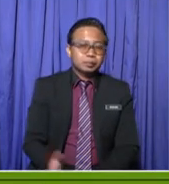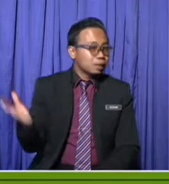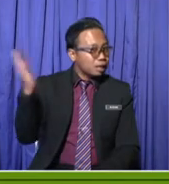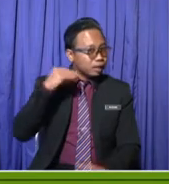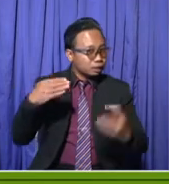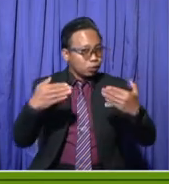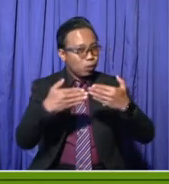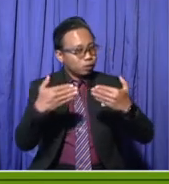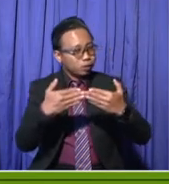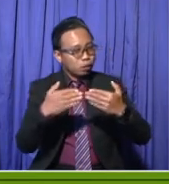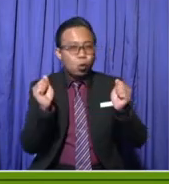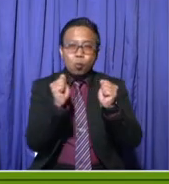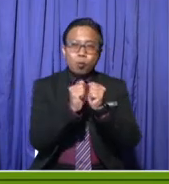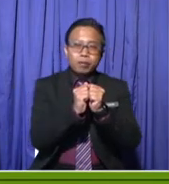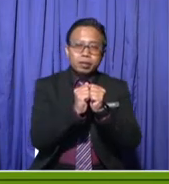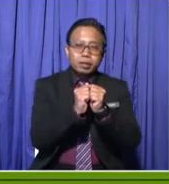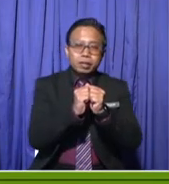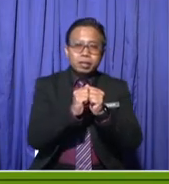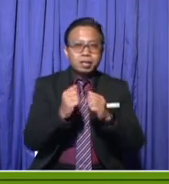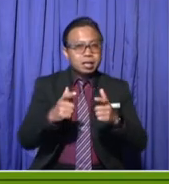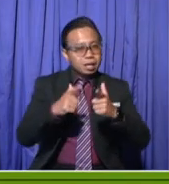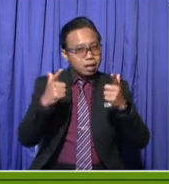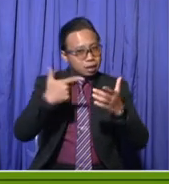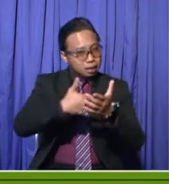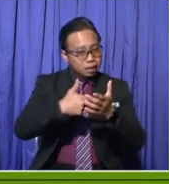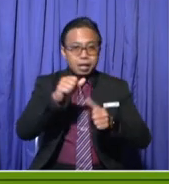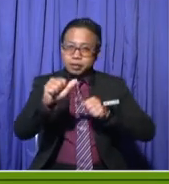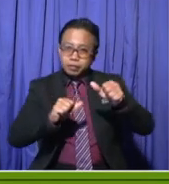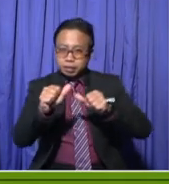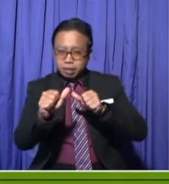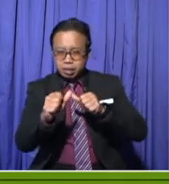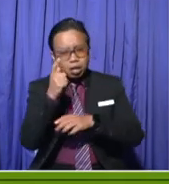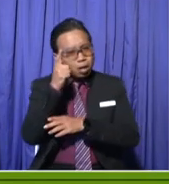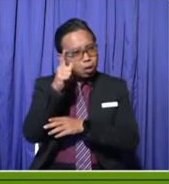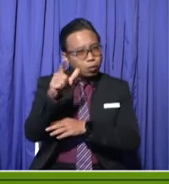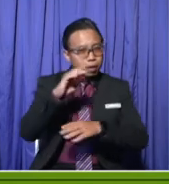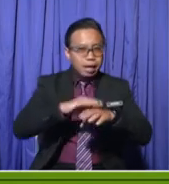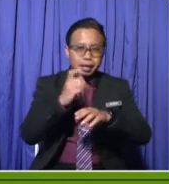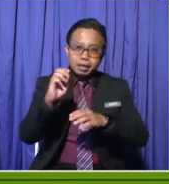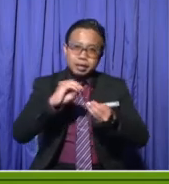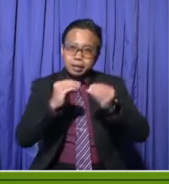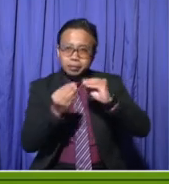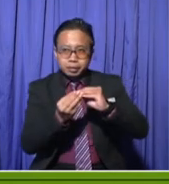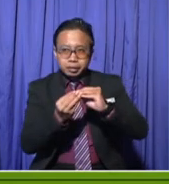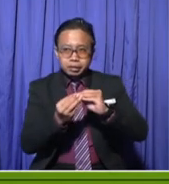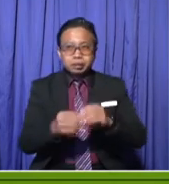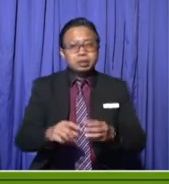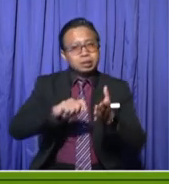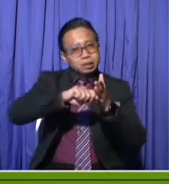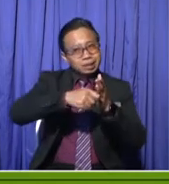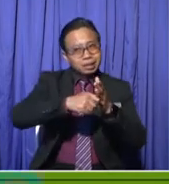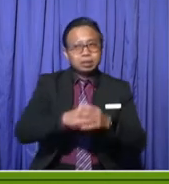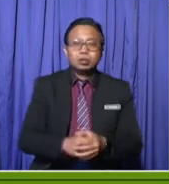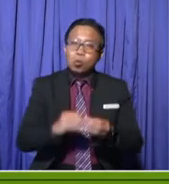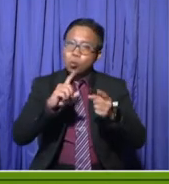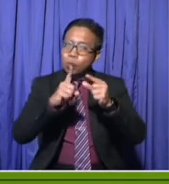Let's continue with another activity. Look at the numbers given. There